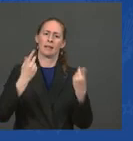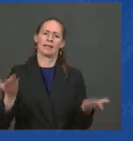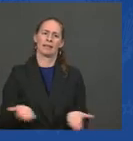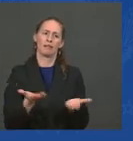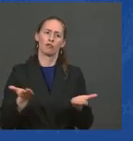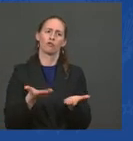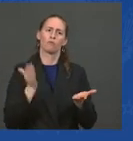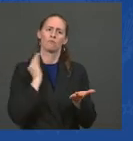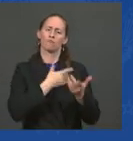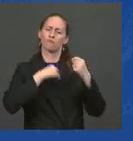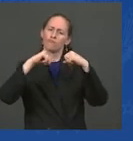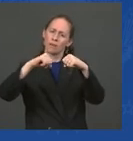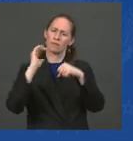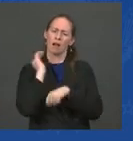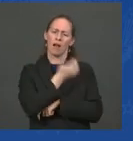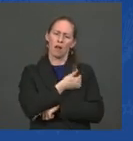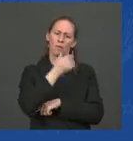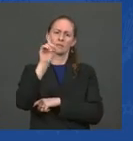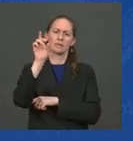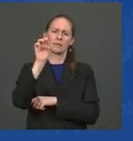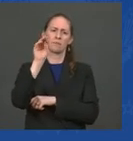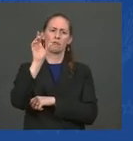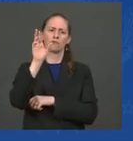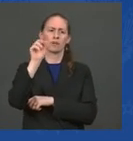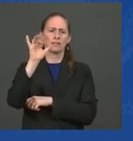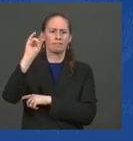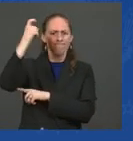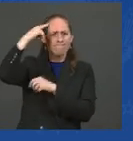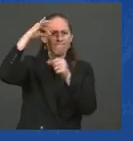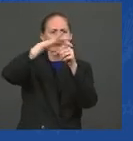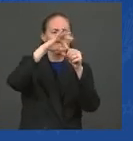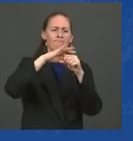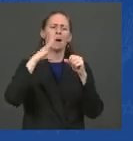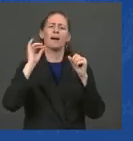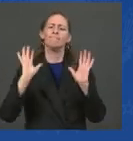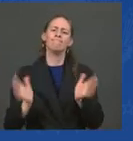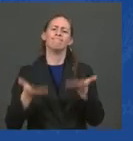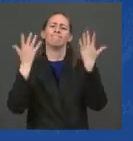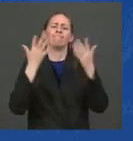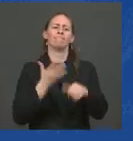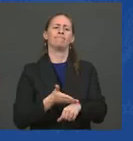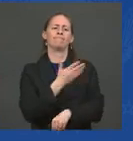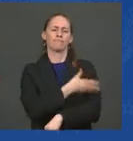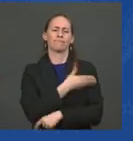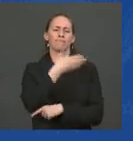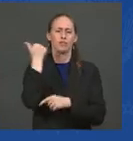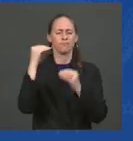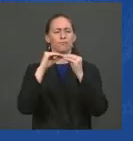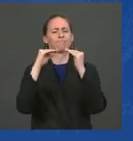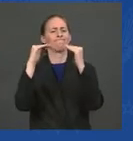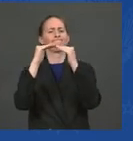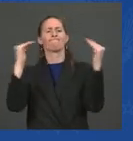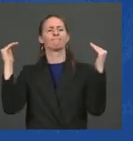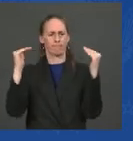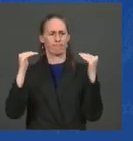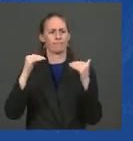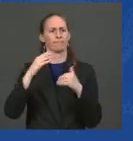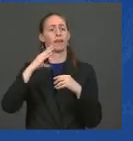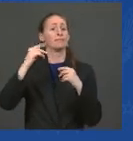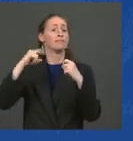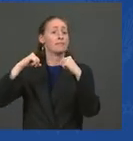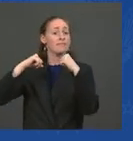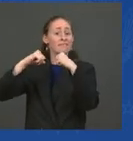democracy, to advance equity and promote justice, to defend the sacred right to